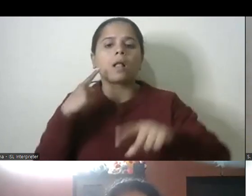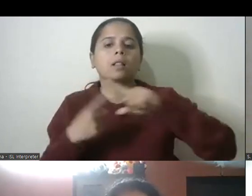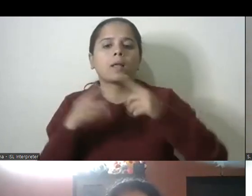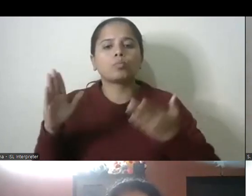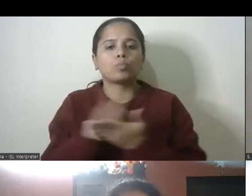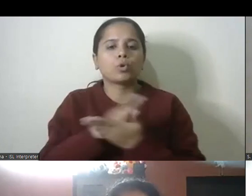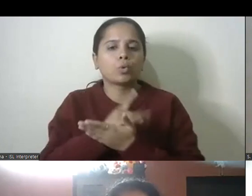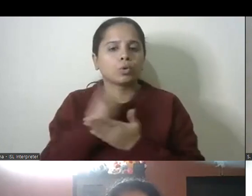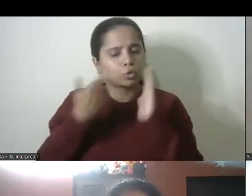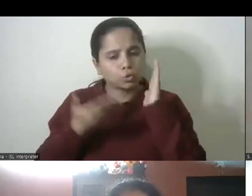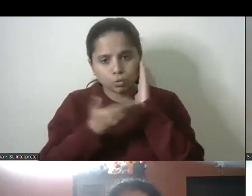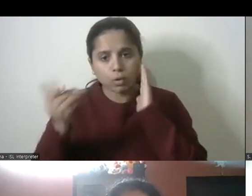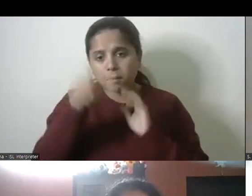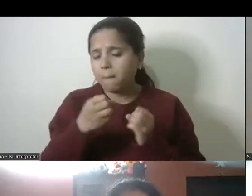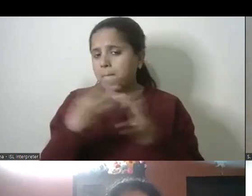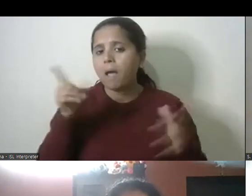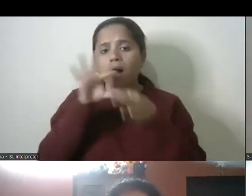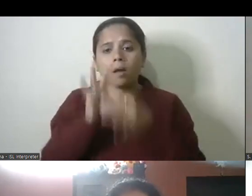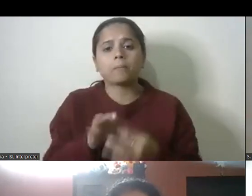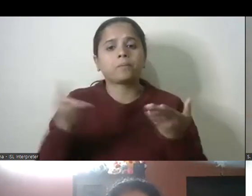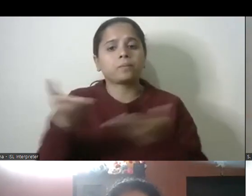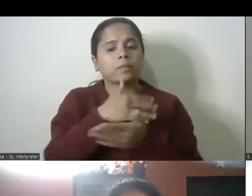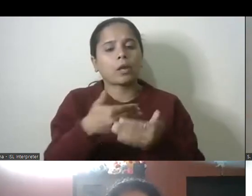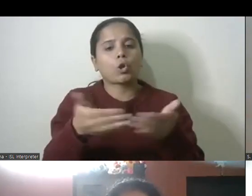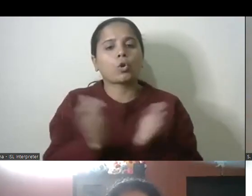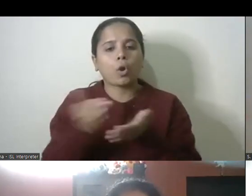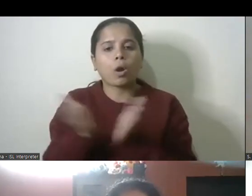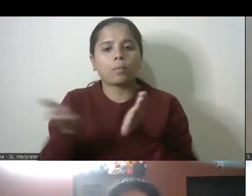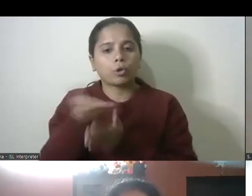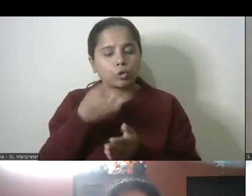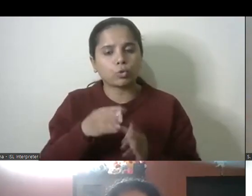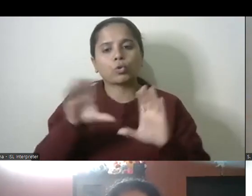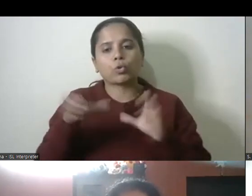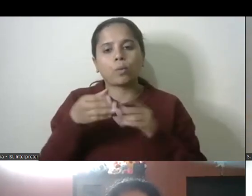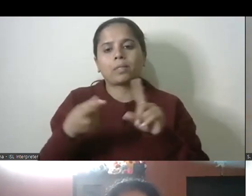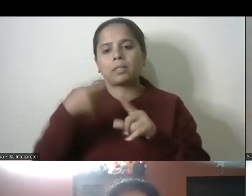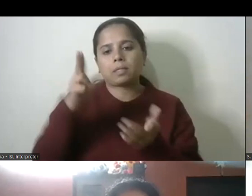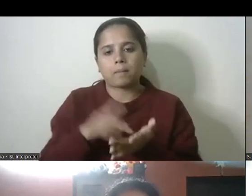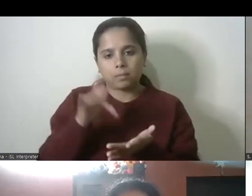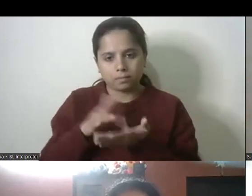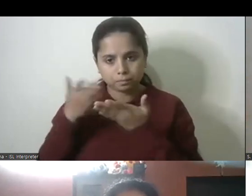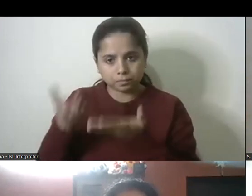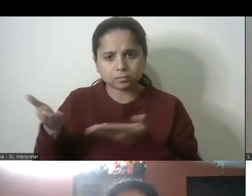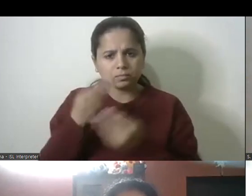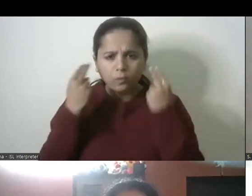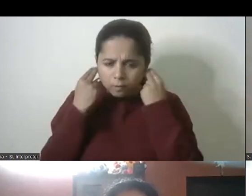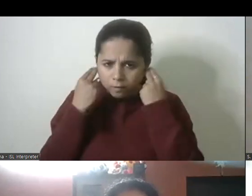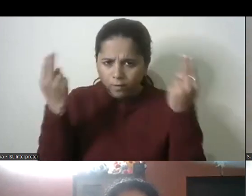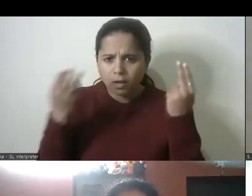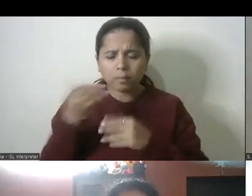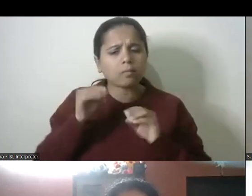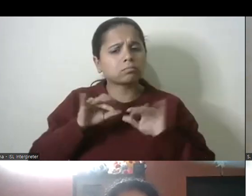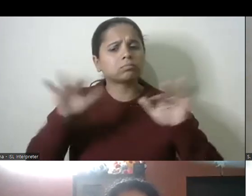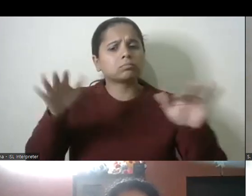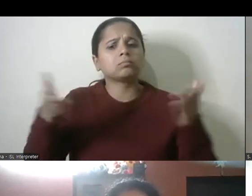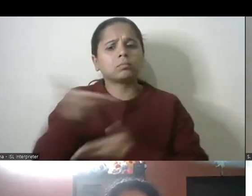the majority of the singers belonging to the Paria community, an ethnic group in Tamil Nadu. Its popularity rose when it